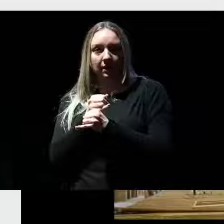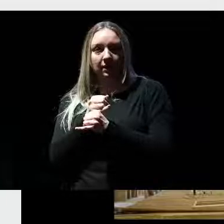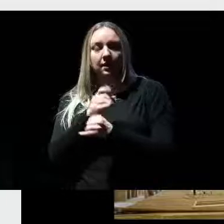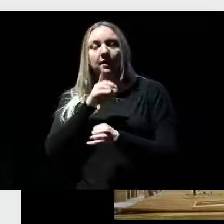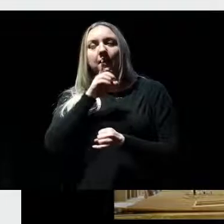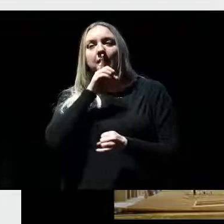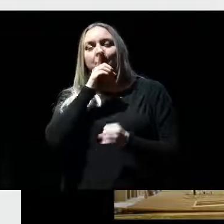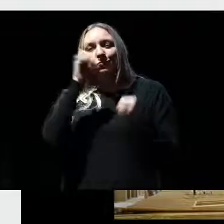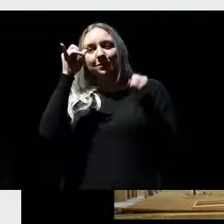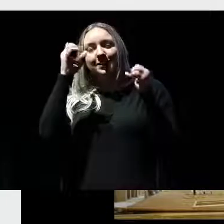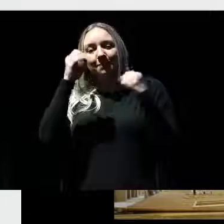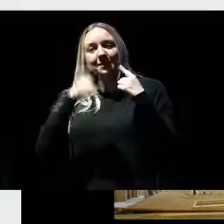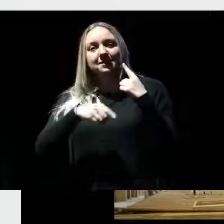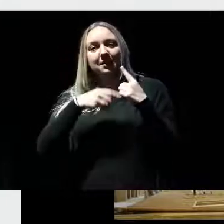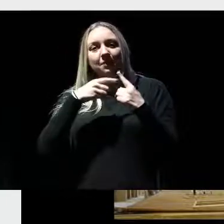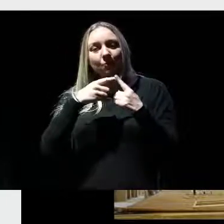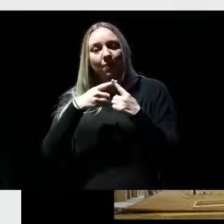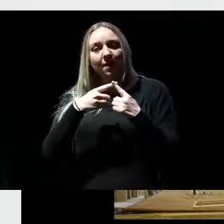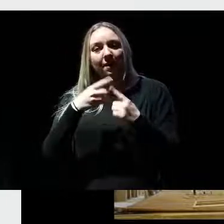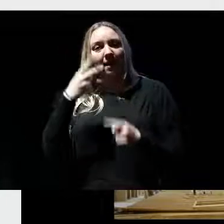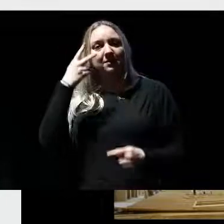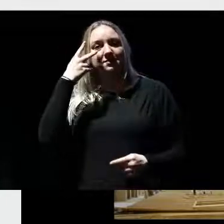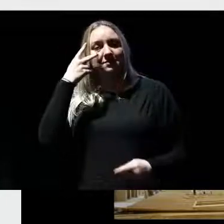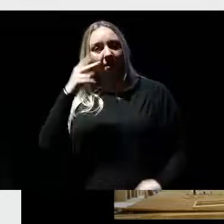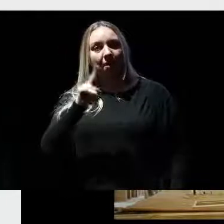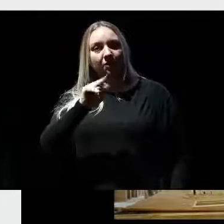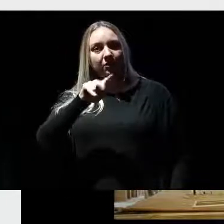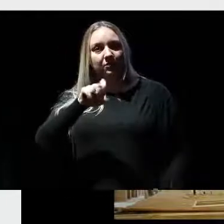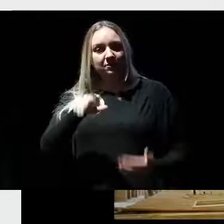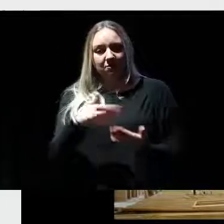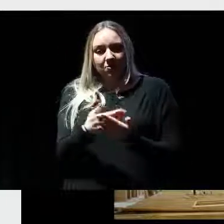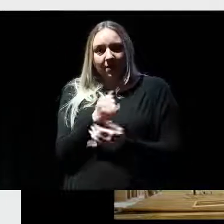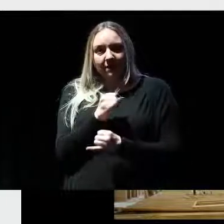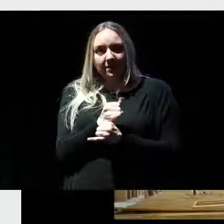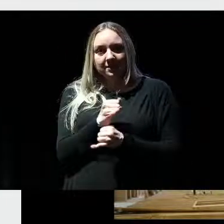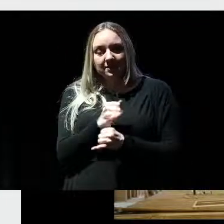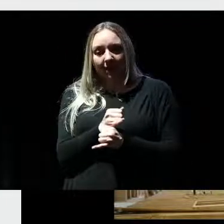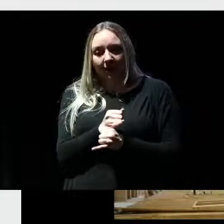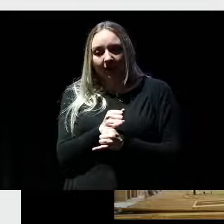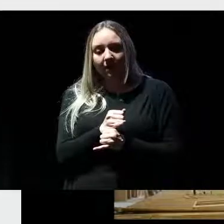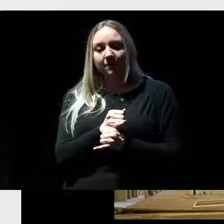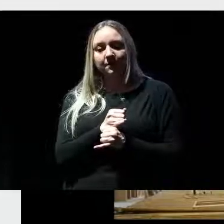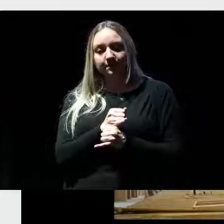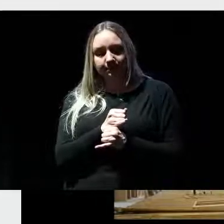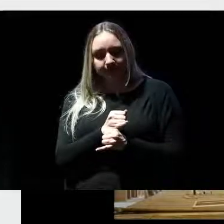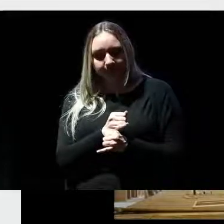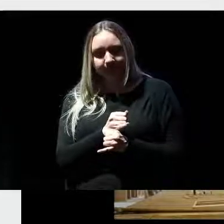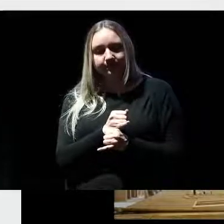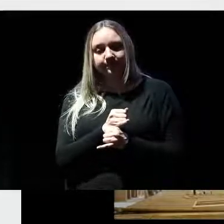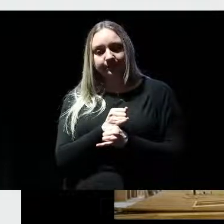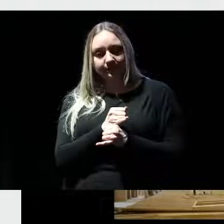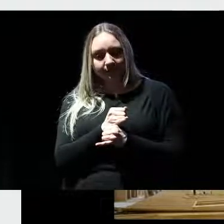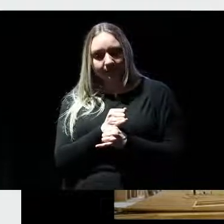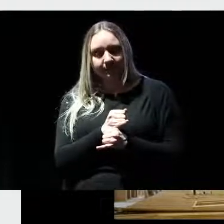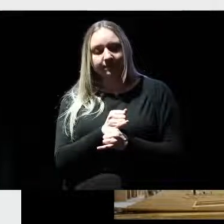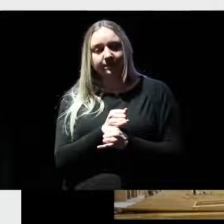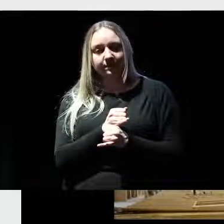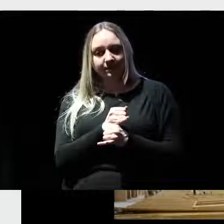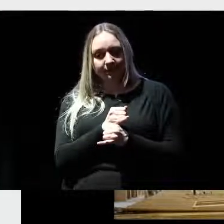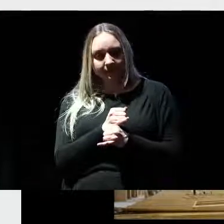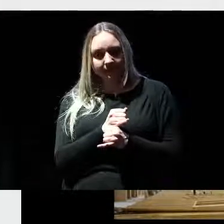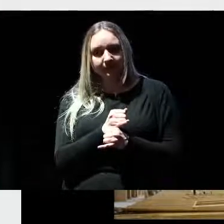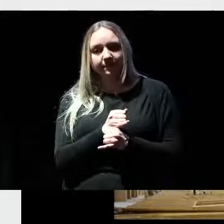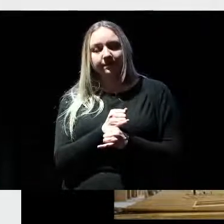actually started to arrive on site, from the moment the first unit went onto the tray, it was 3